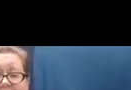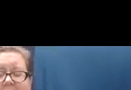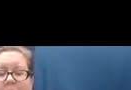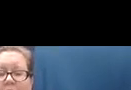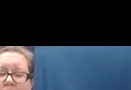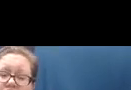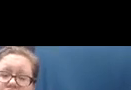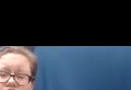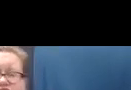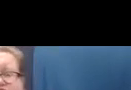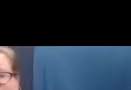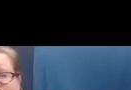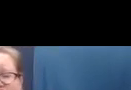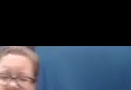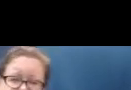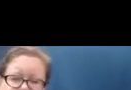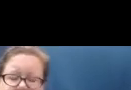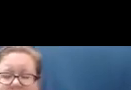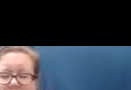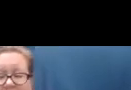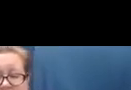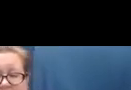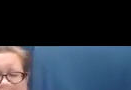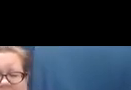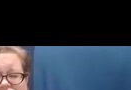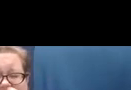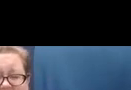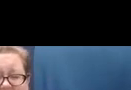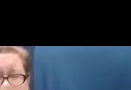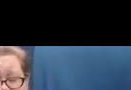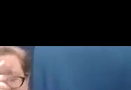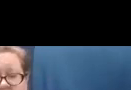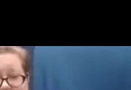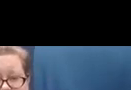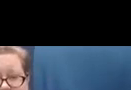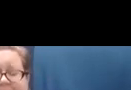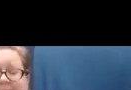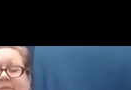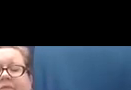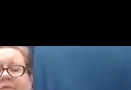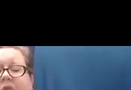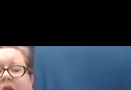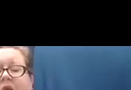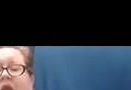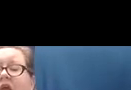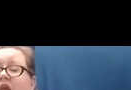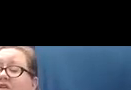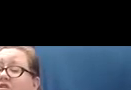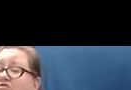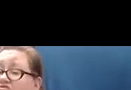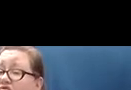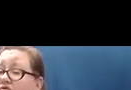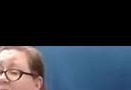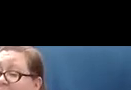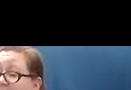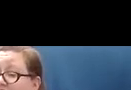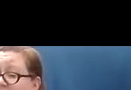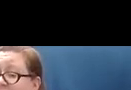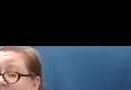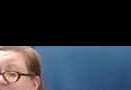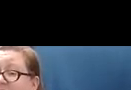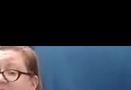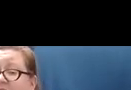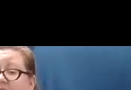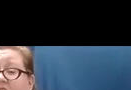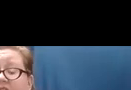some specific solutions that are being explored for the plan. And so as Drew mentioned, please respond in the